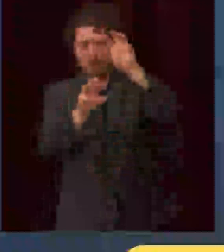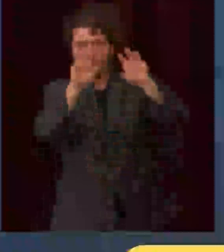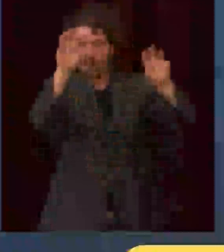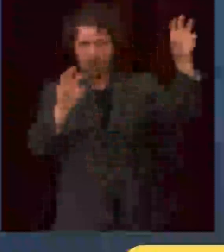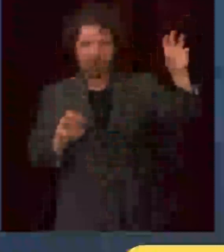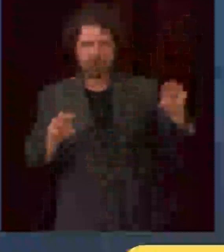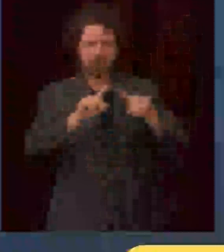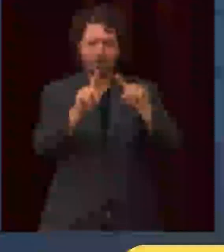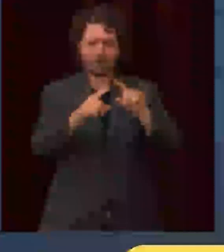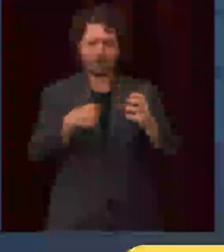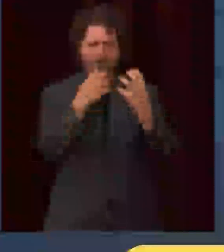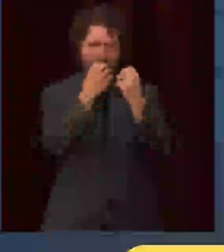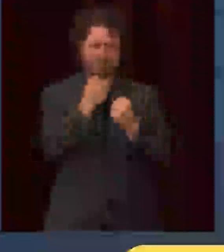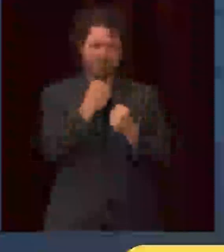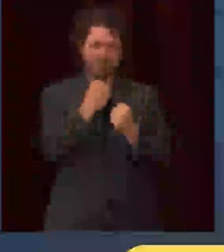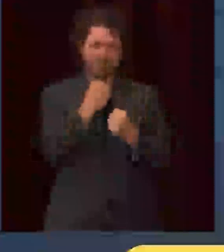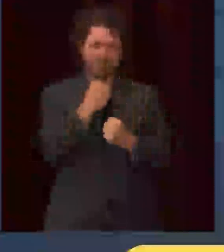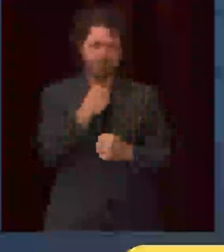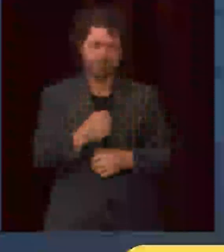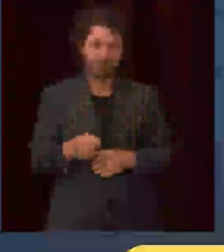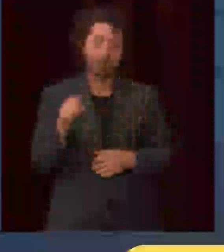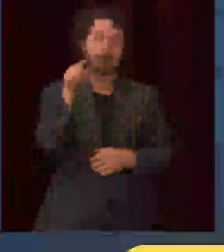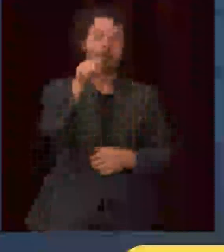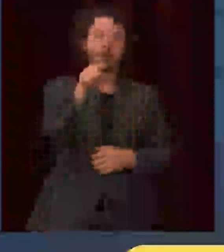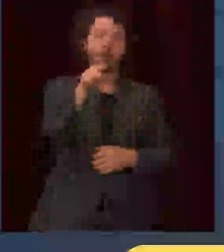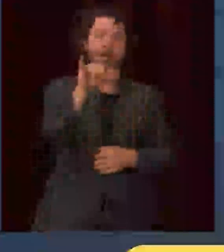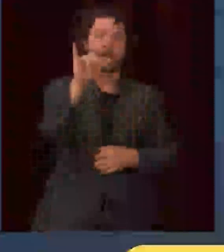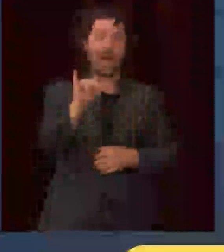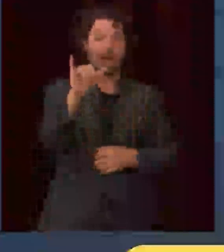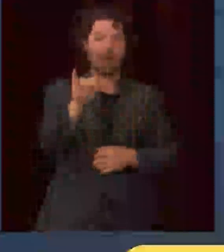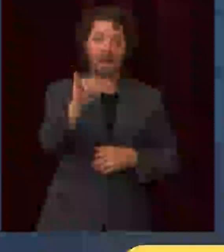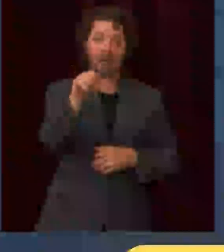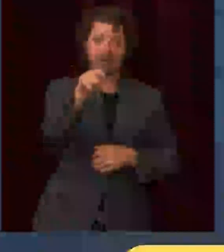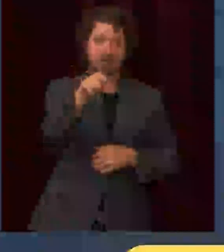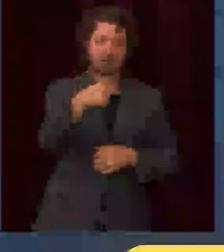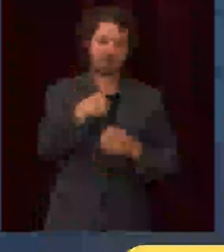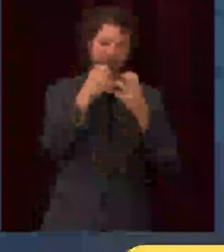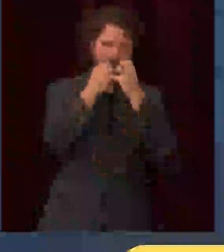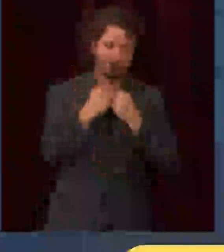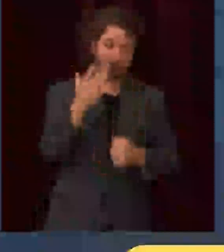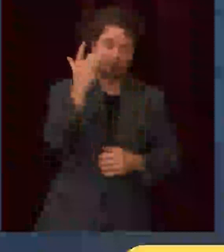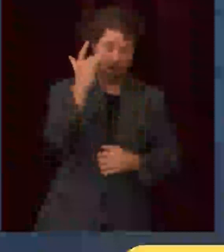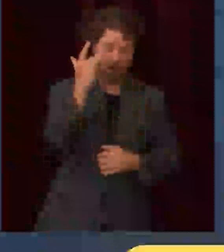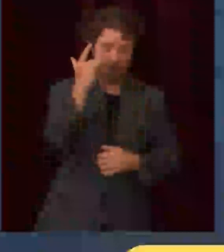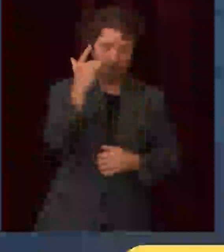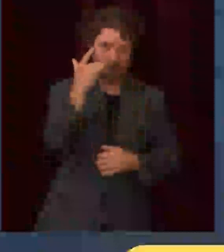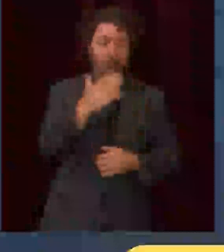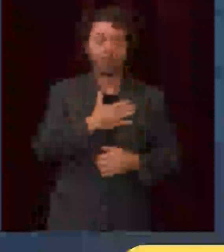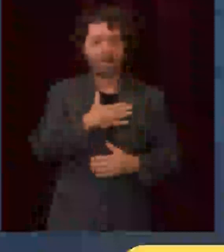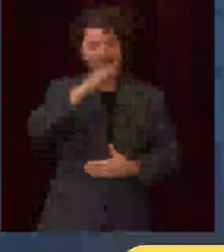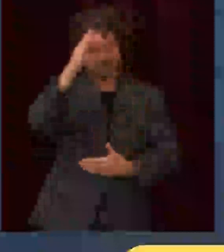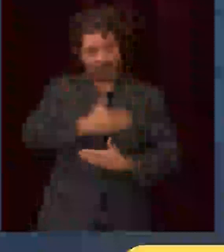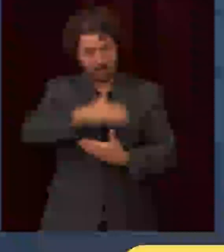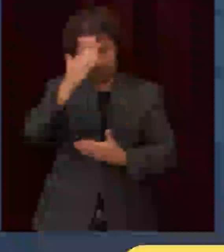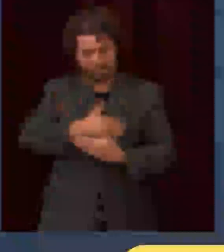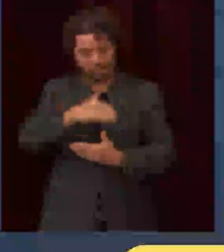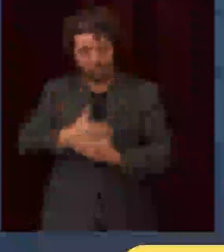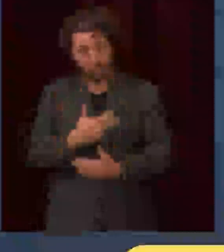them for a couple of decades. And I am extremely concerned about our people in Yakima right